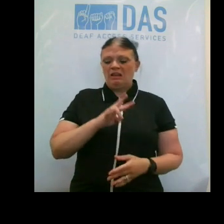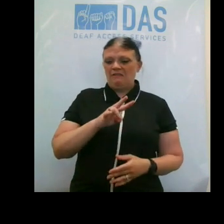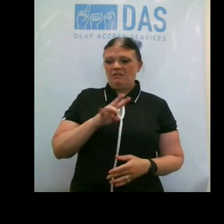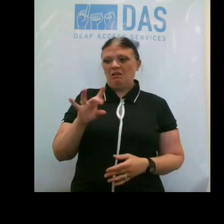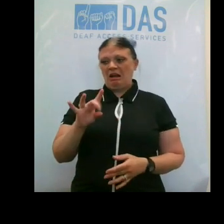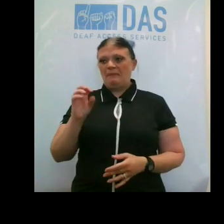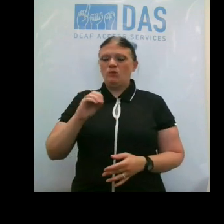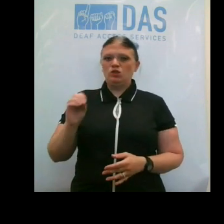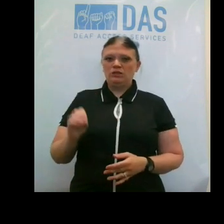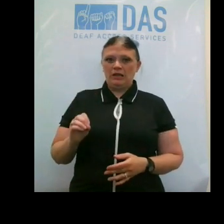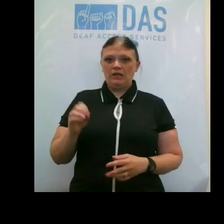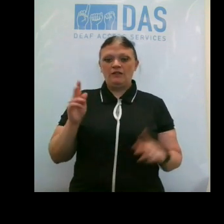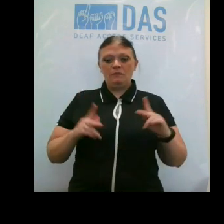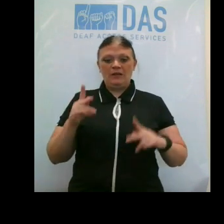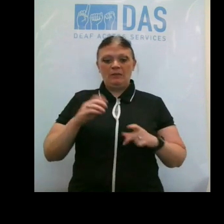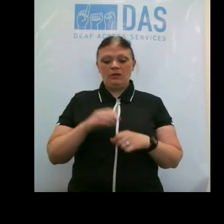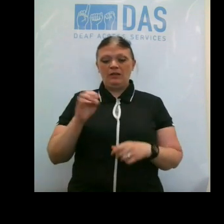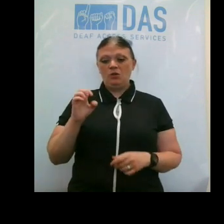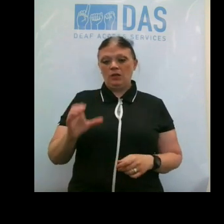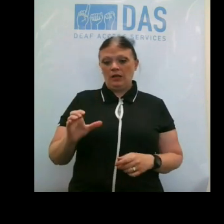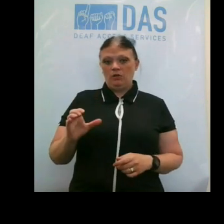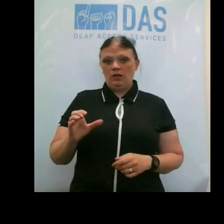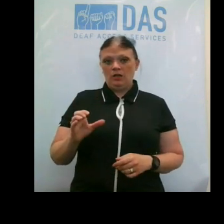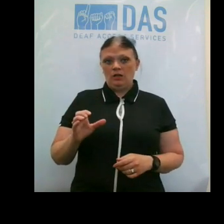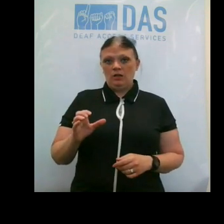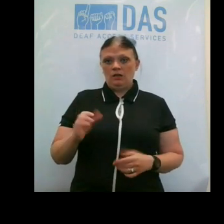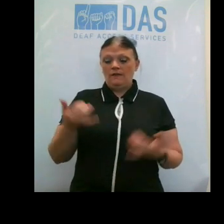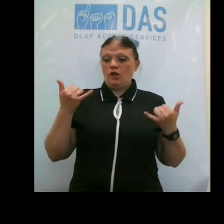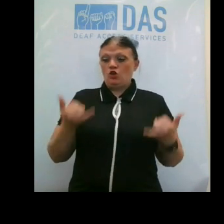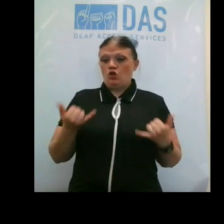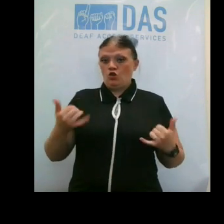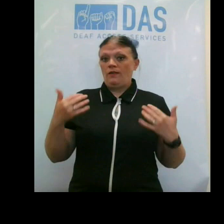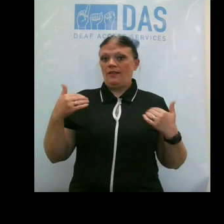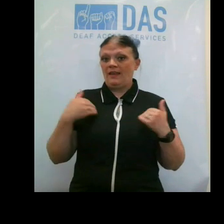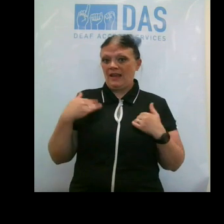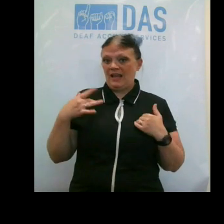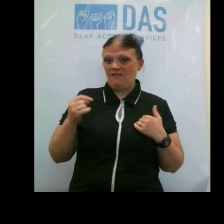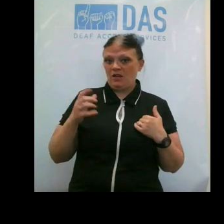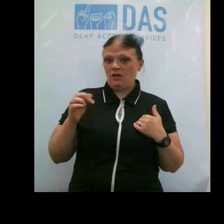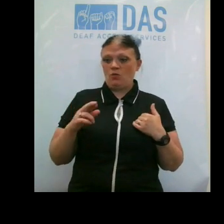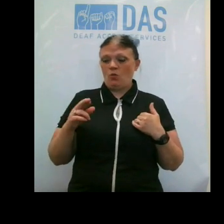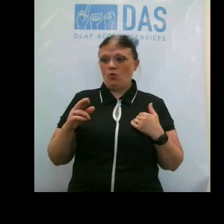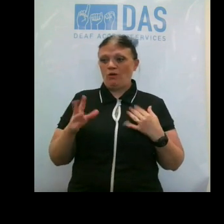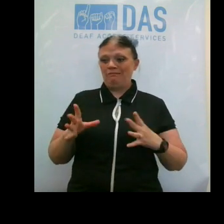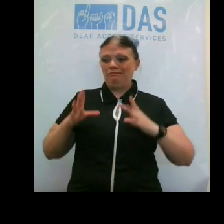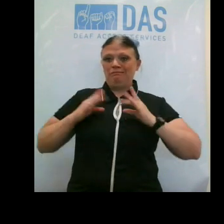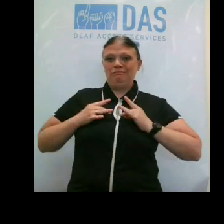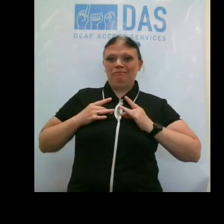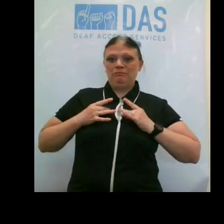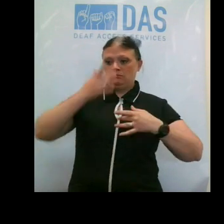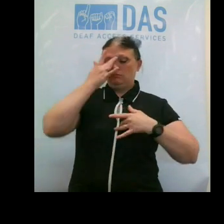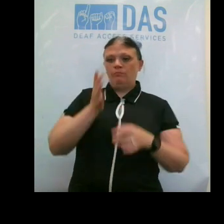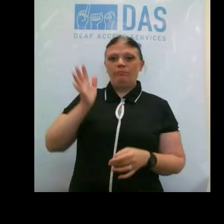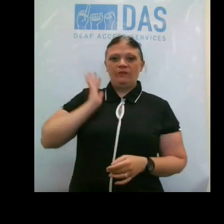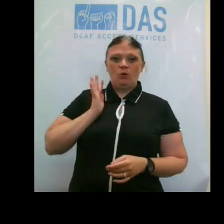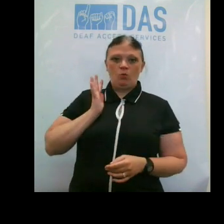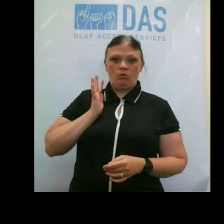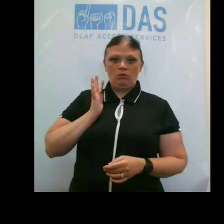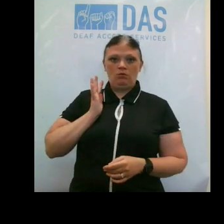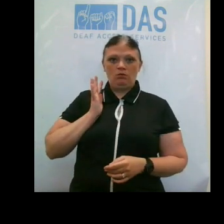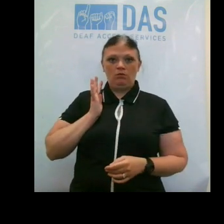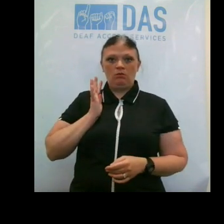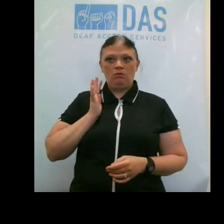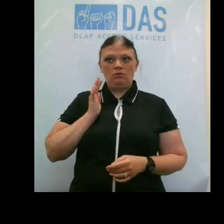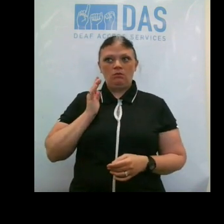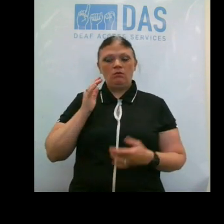of the population in Erie County that has either currently COVID-19 or contracted it in the past. And that should give